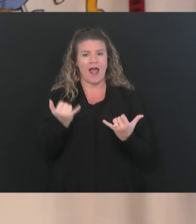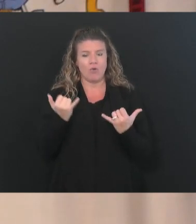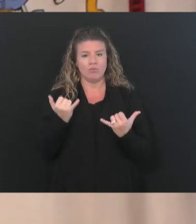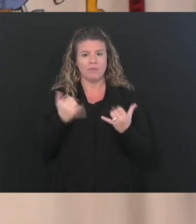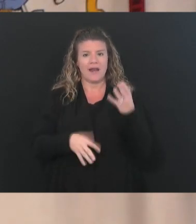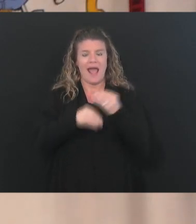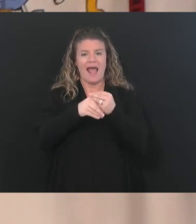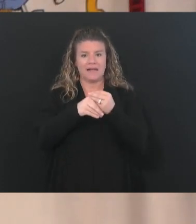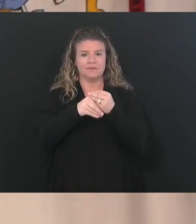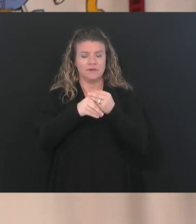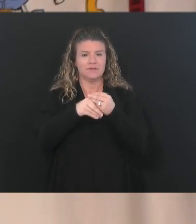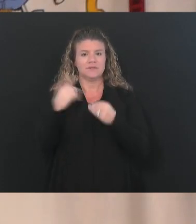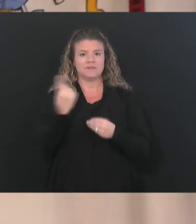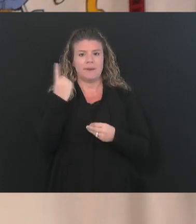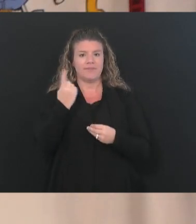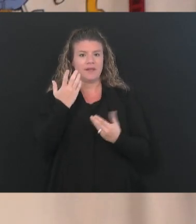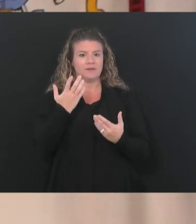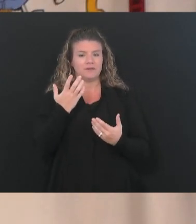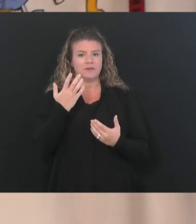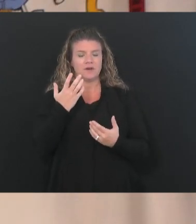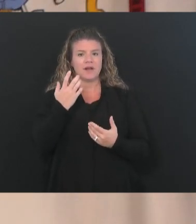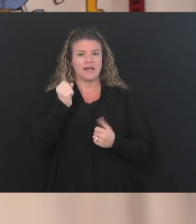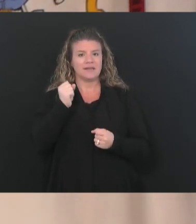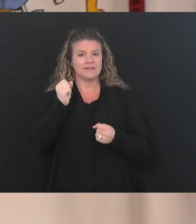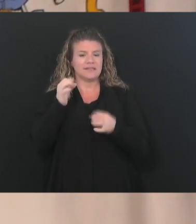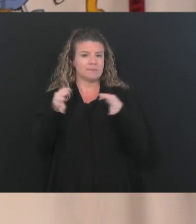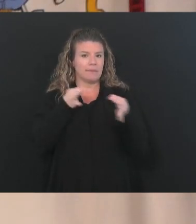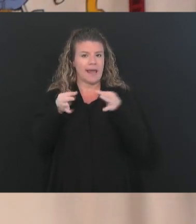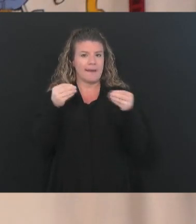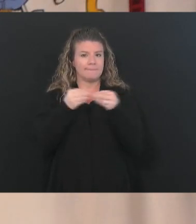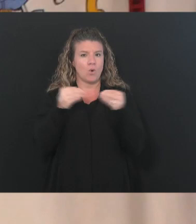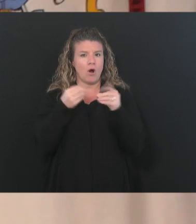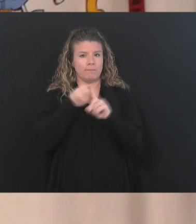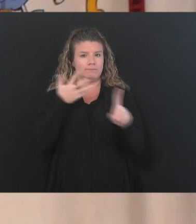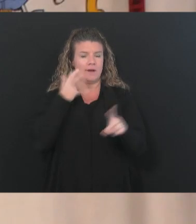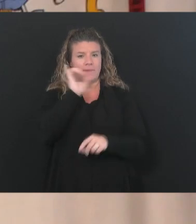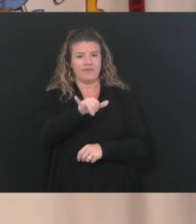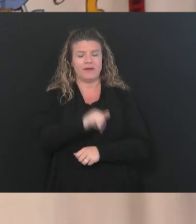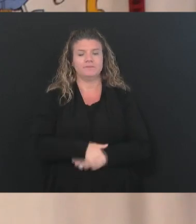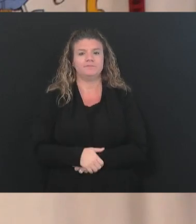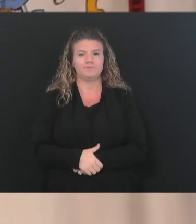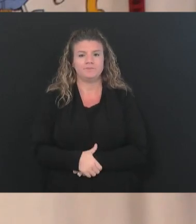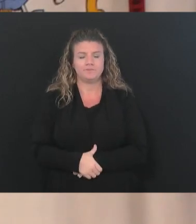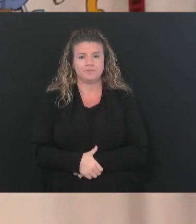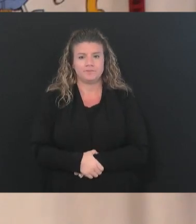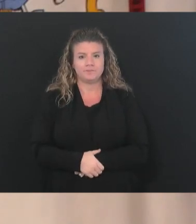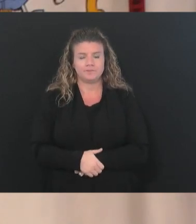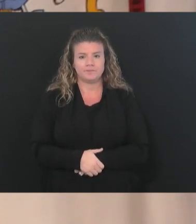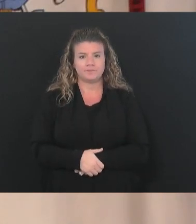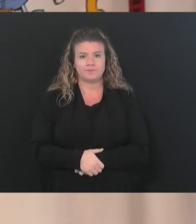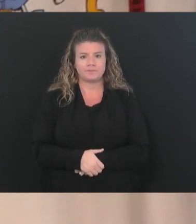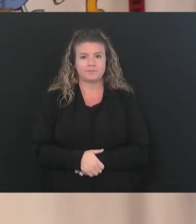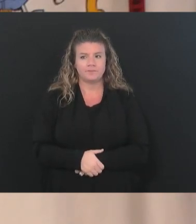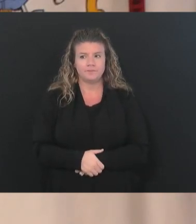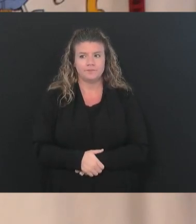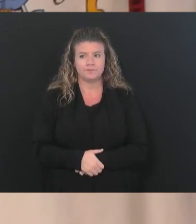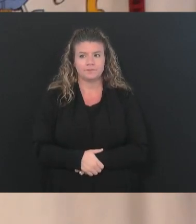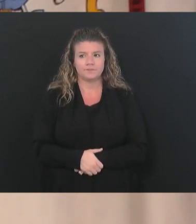and, maybe with that mic, you could, maybe Brian could add a little color to that.